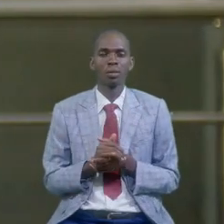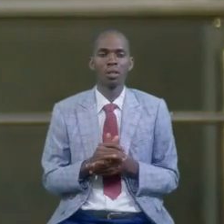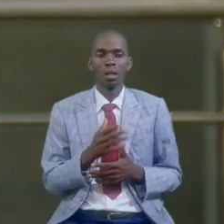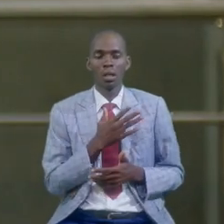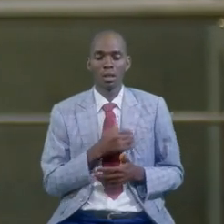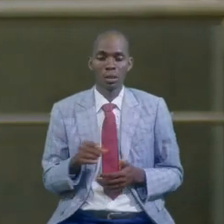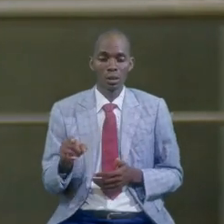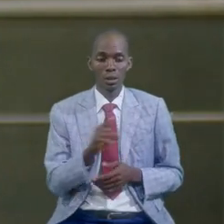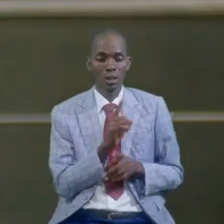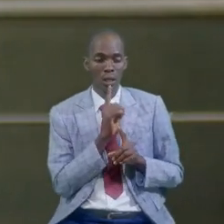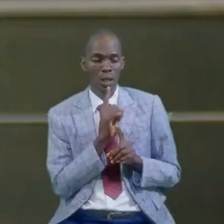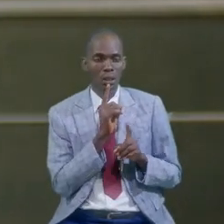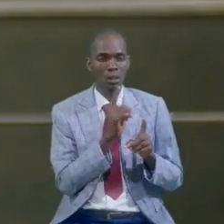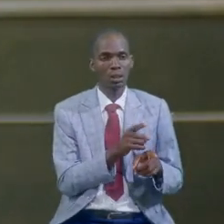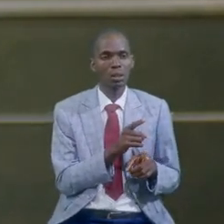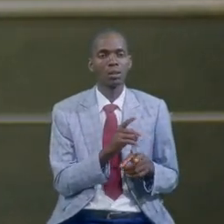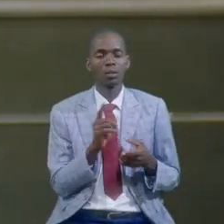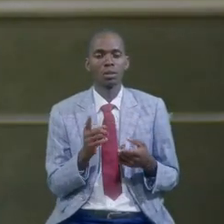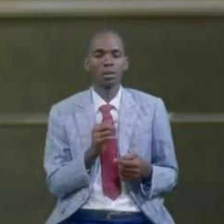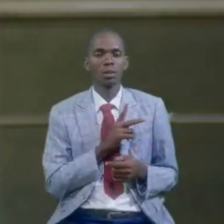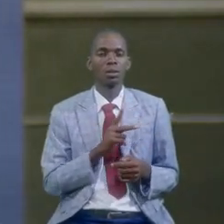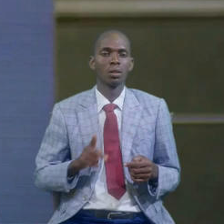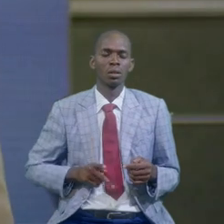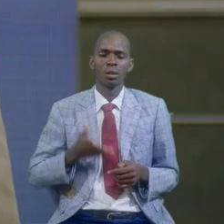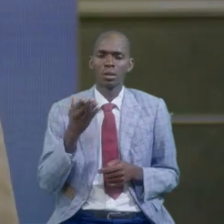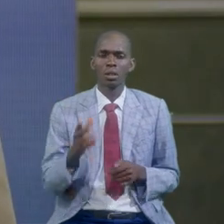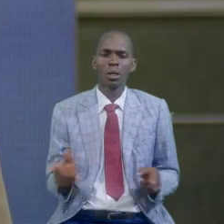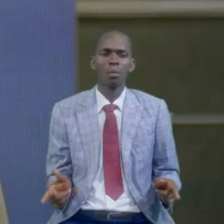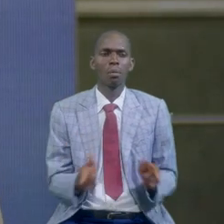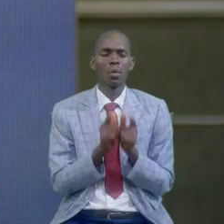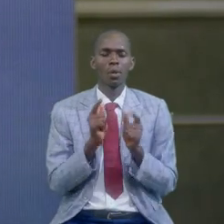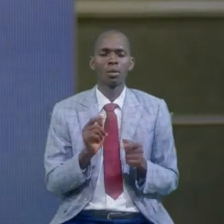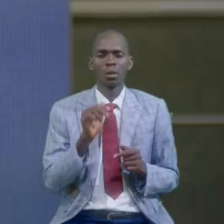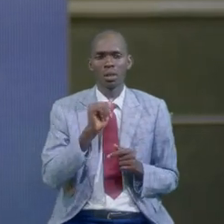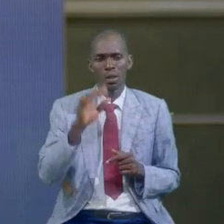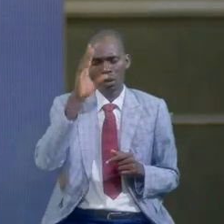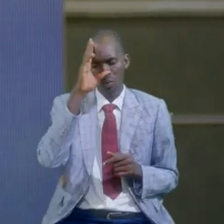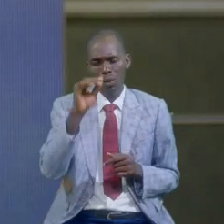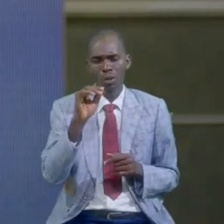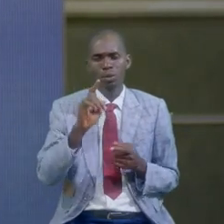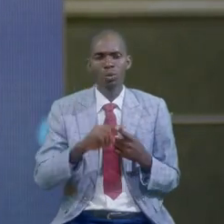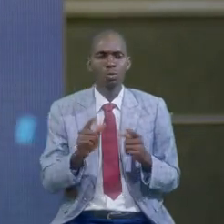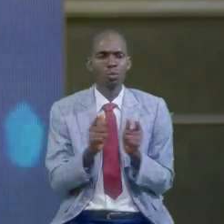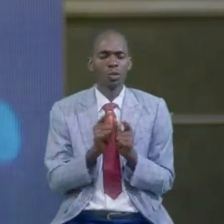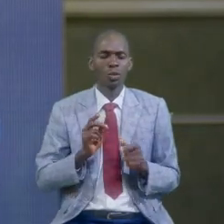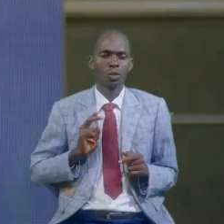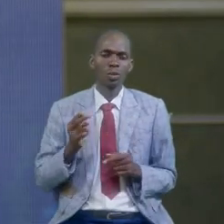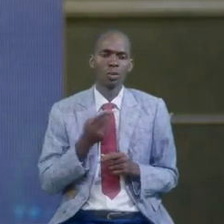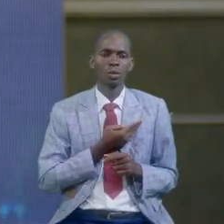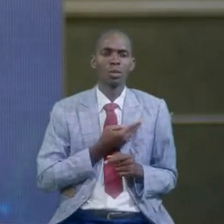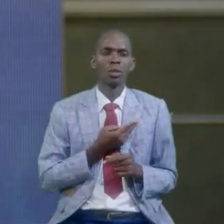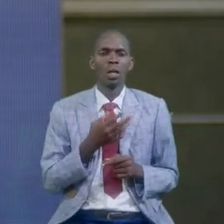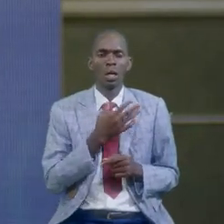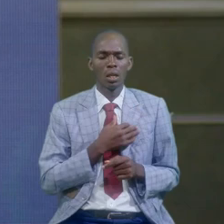said unto him, there came a man up to meet us, and